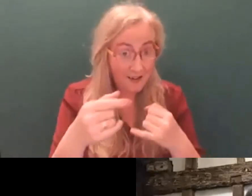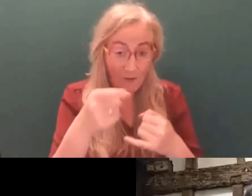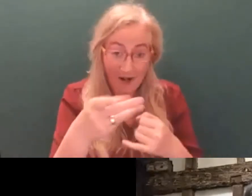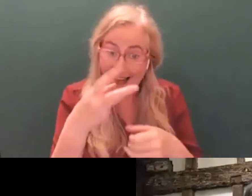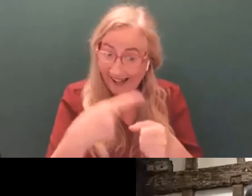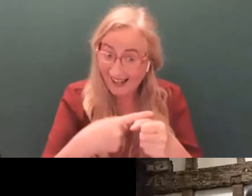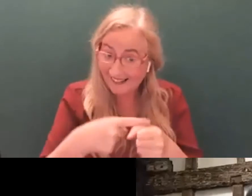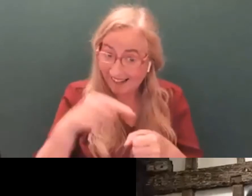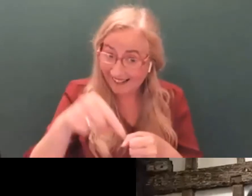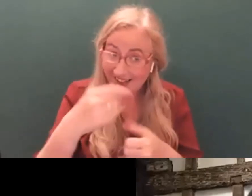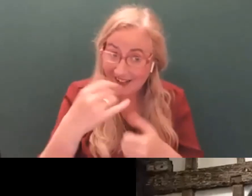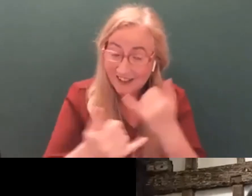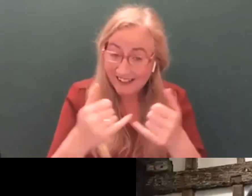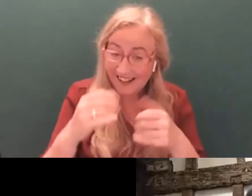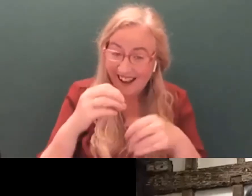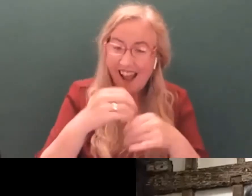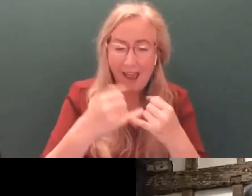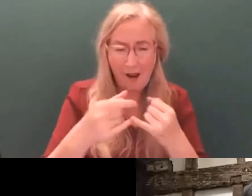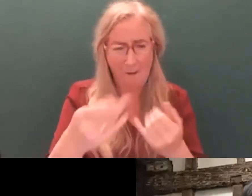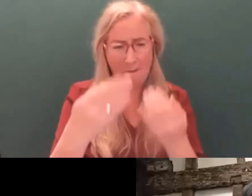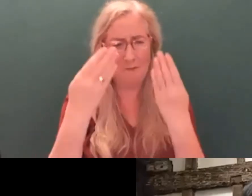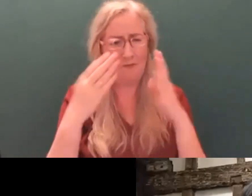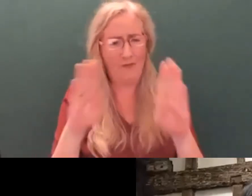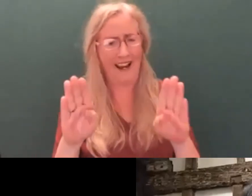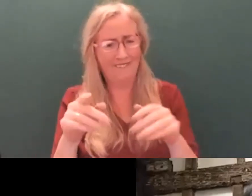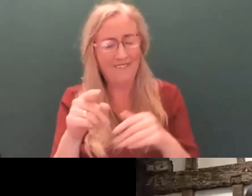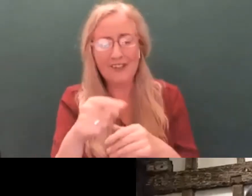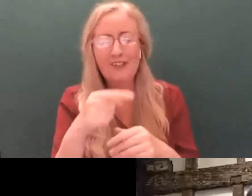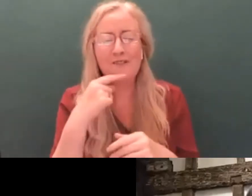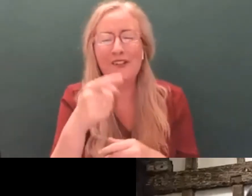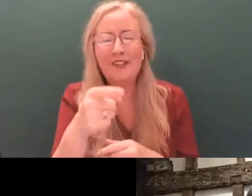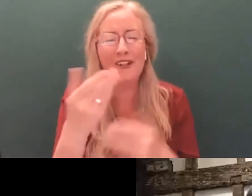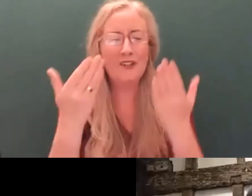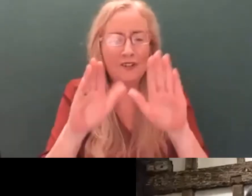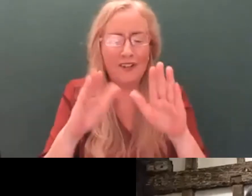think. So she's very brave, but she's come to give us the best of her